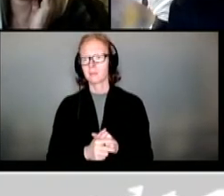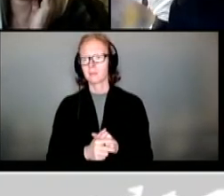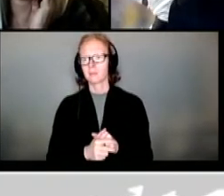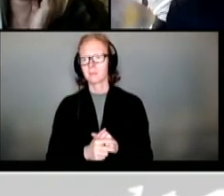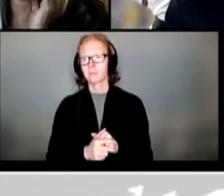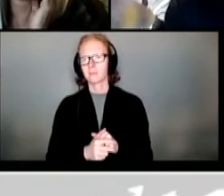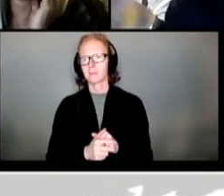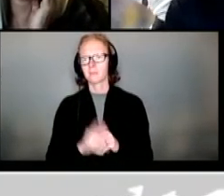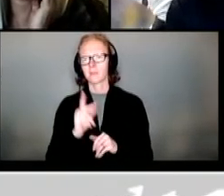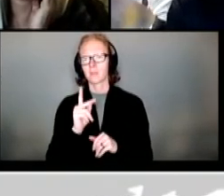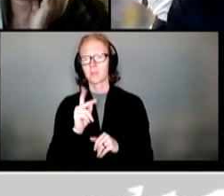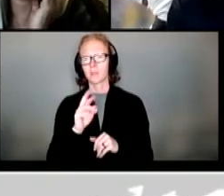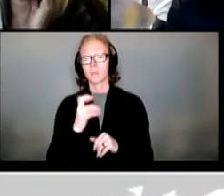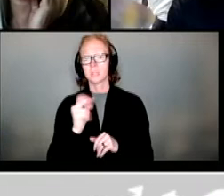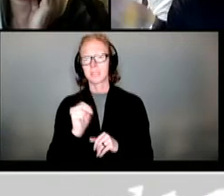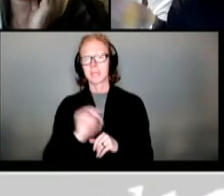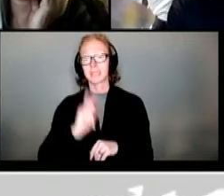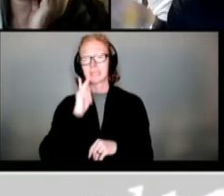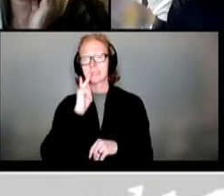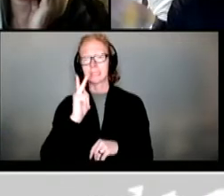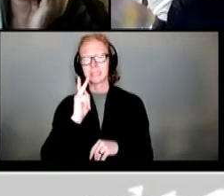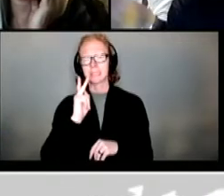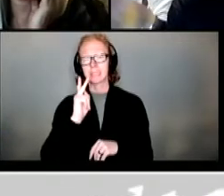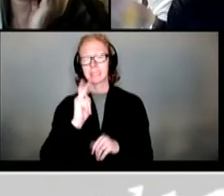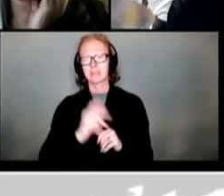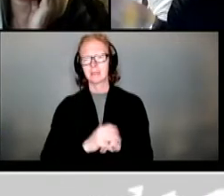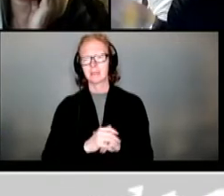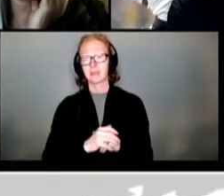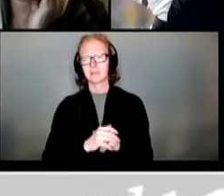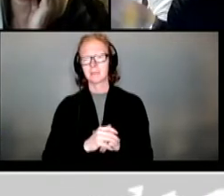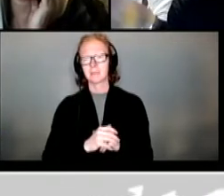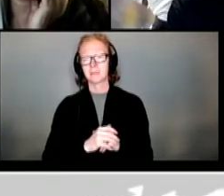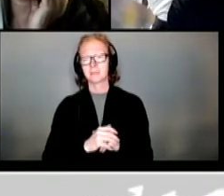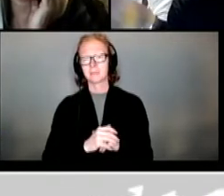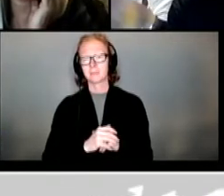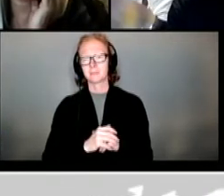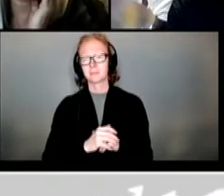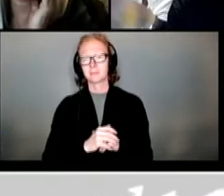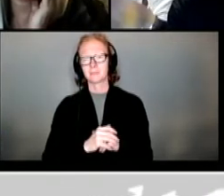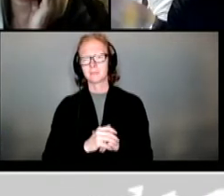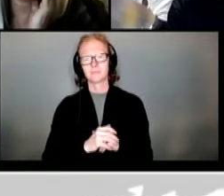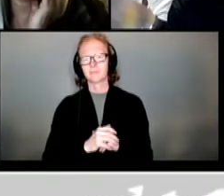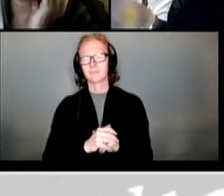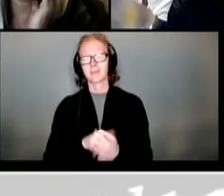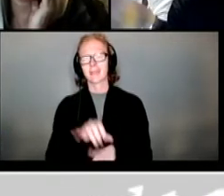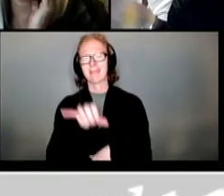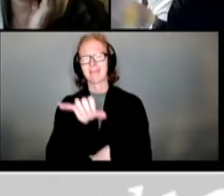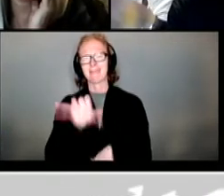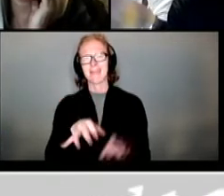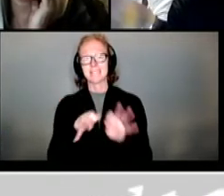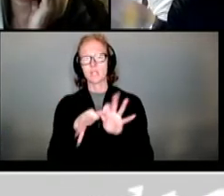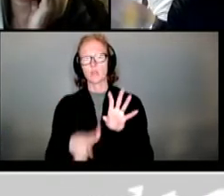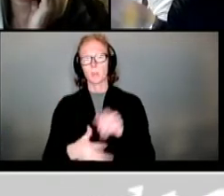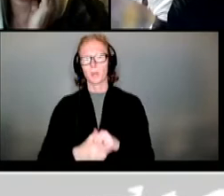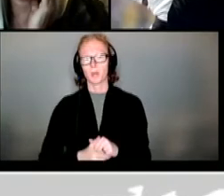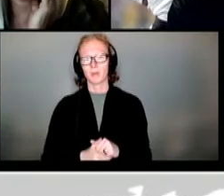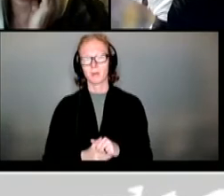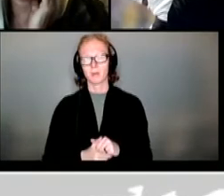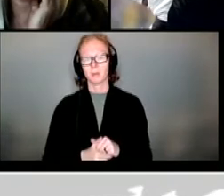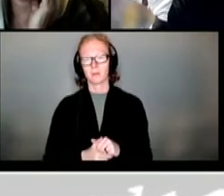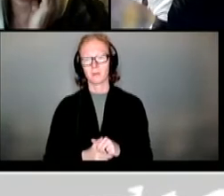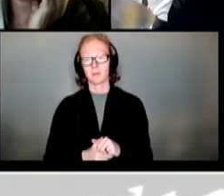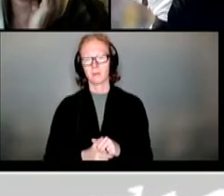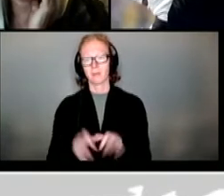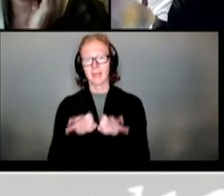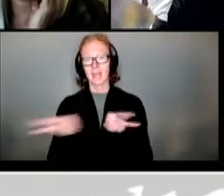Kristen is here. I can see the individual. That's the ASL interpreter. The